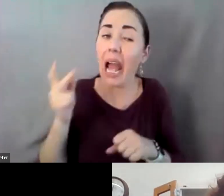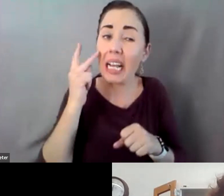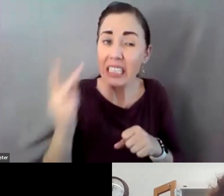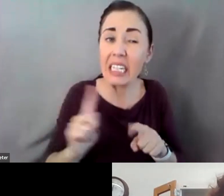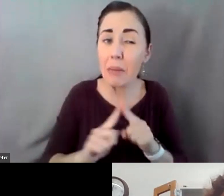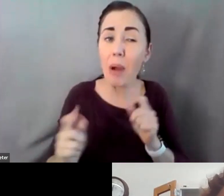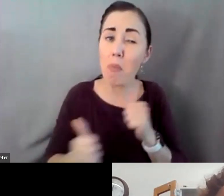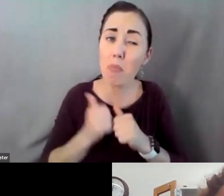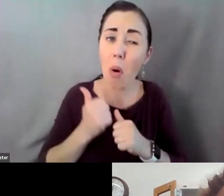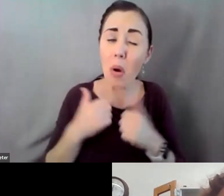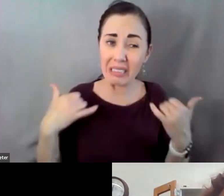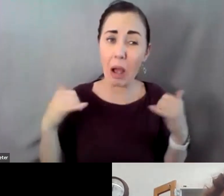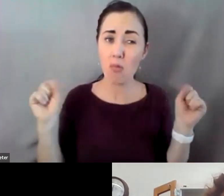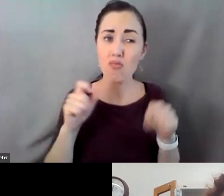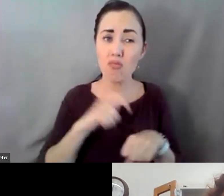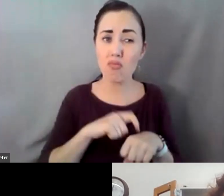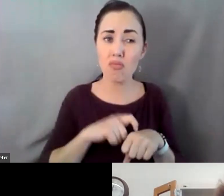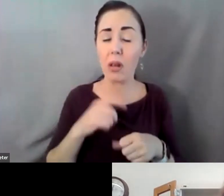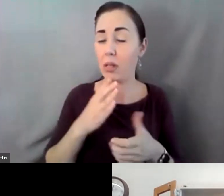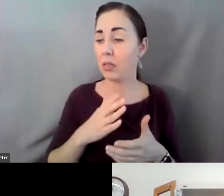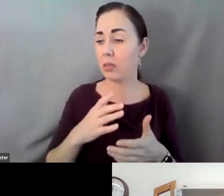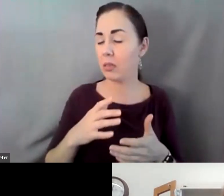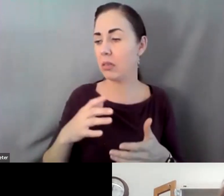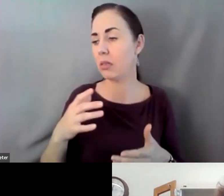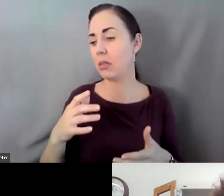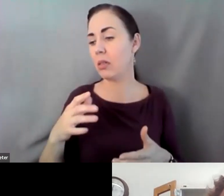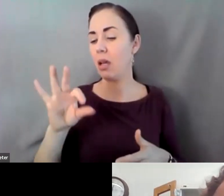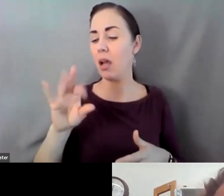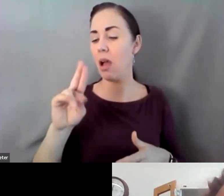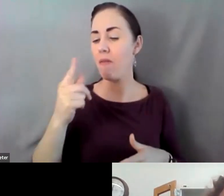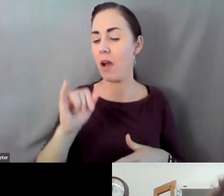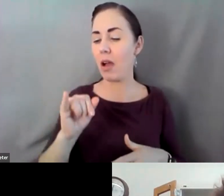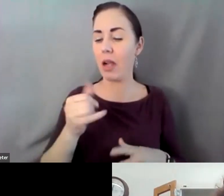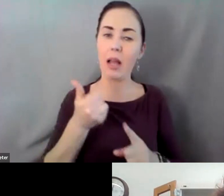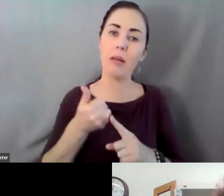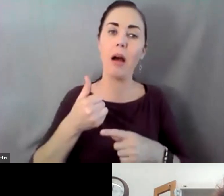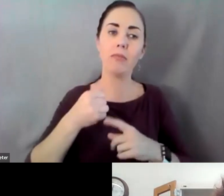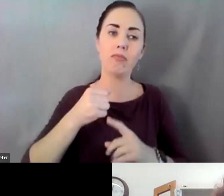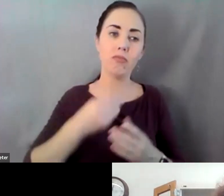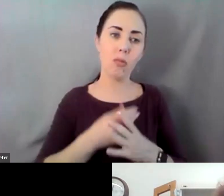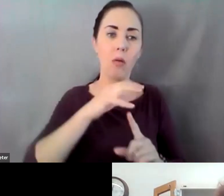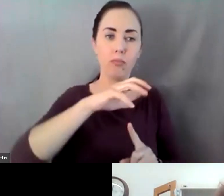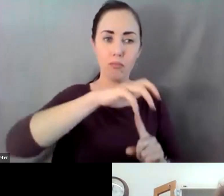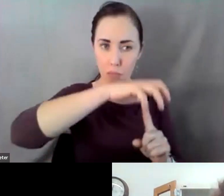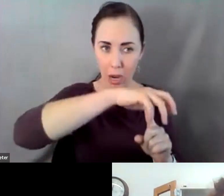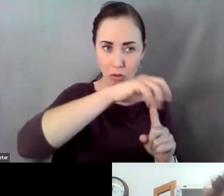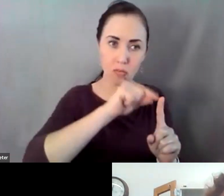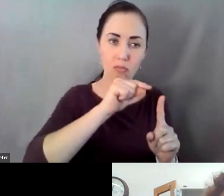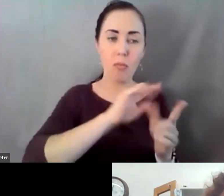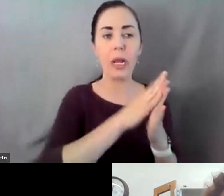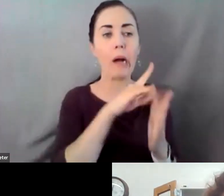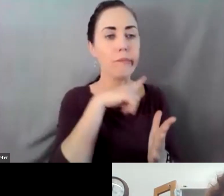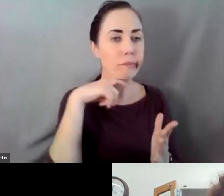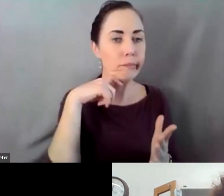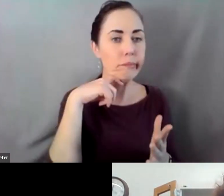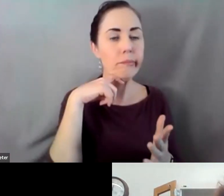be, some fungi produce structures, mushrooms that can dry out in place. And just like the